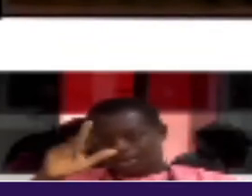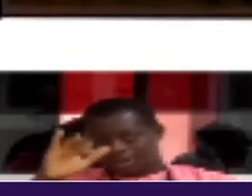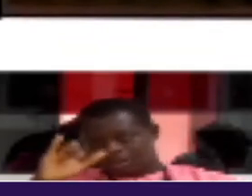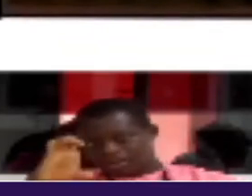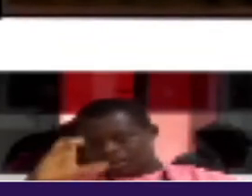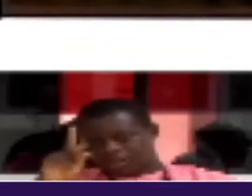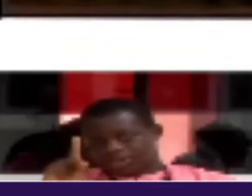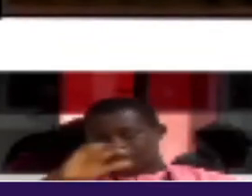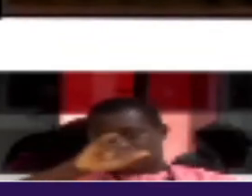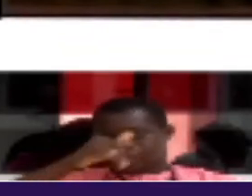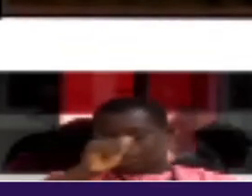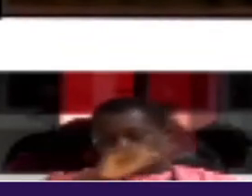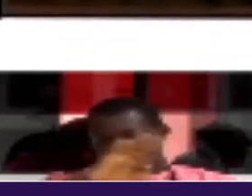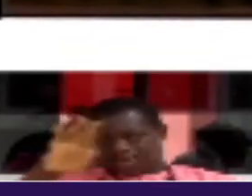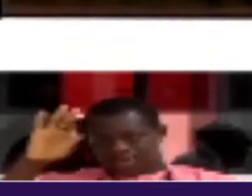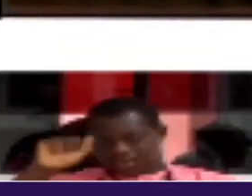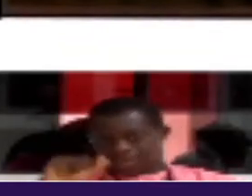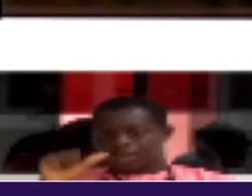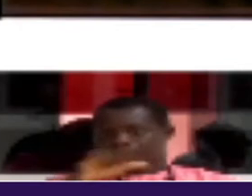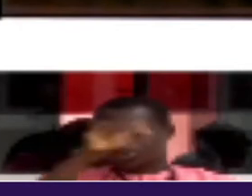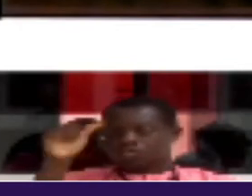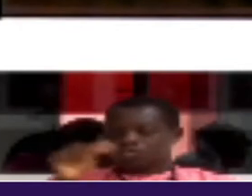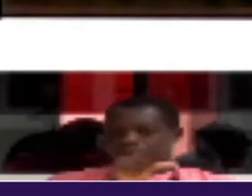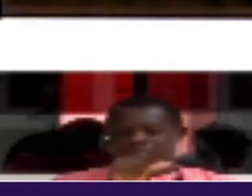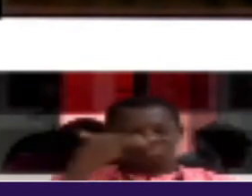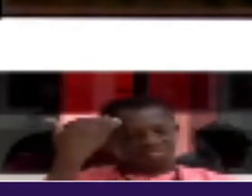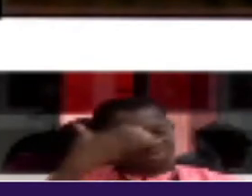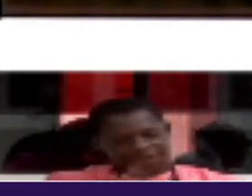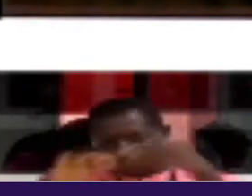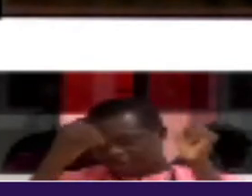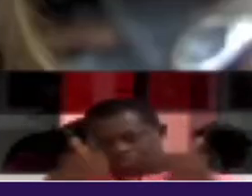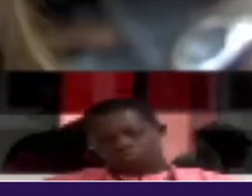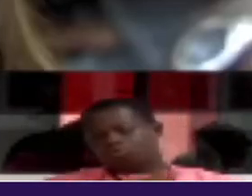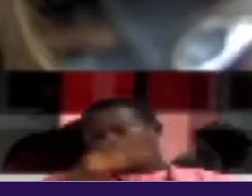that have never happened. Nobody have ever taken me to Sanamanjang.